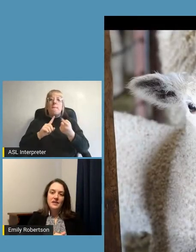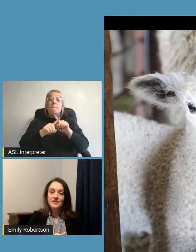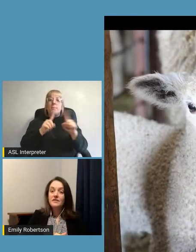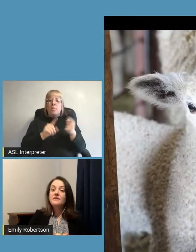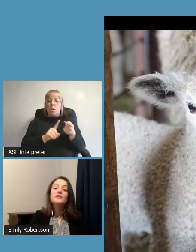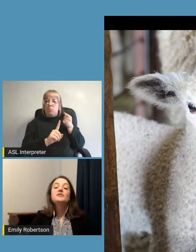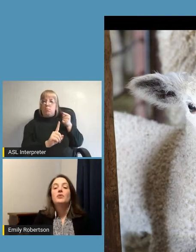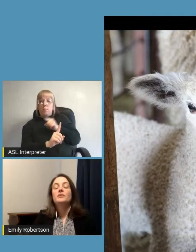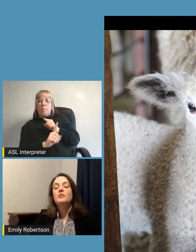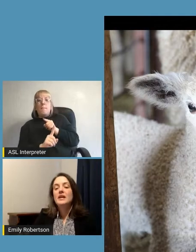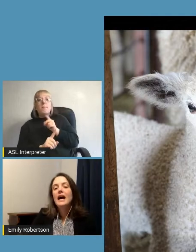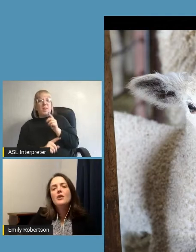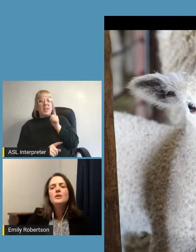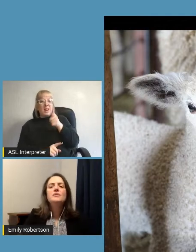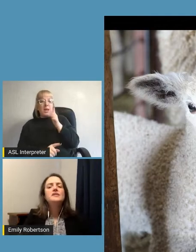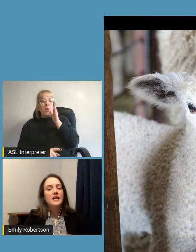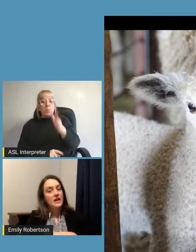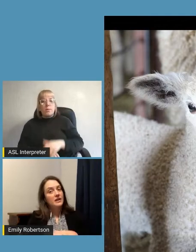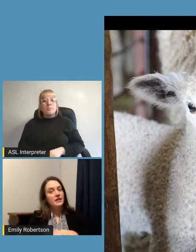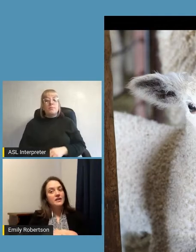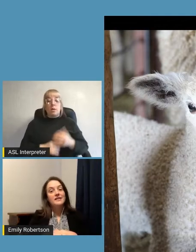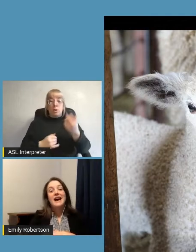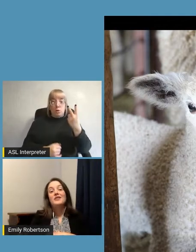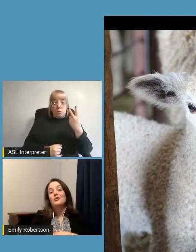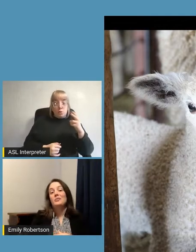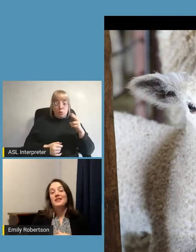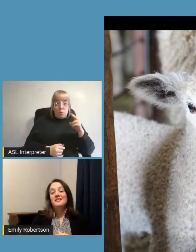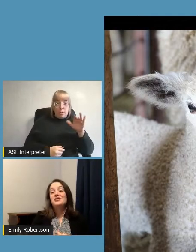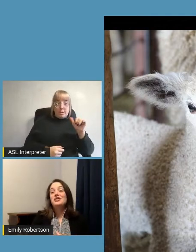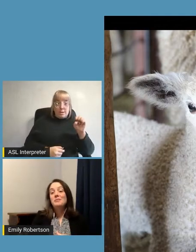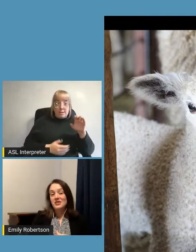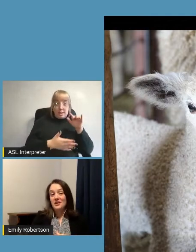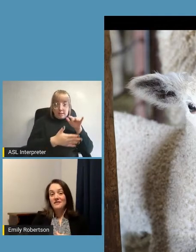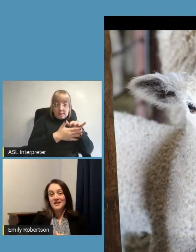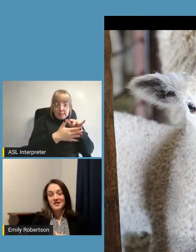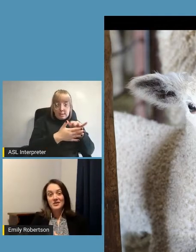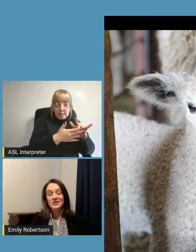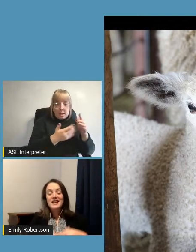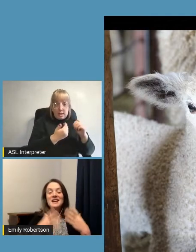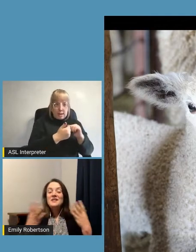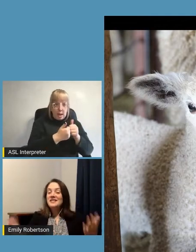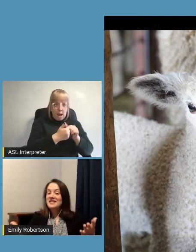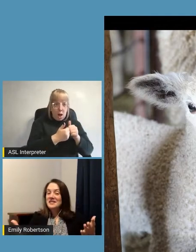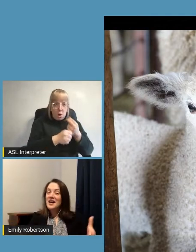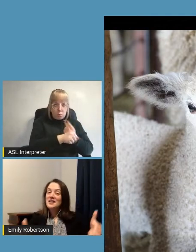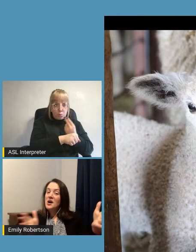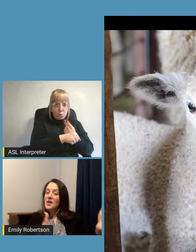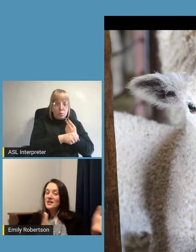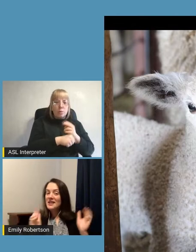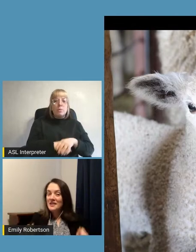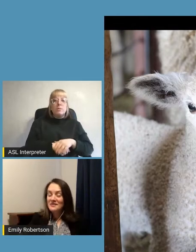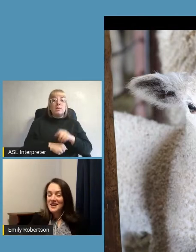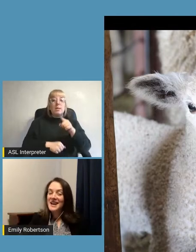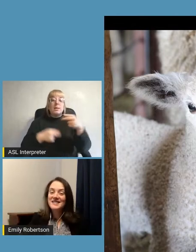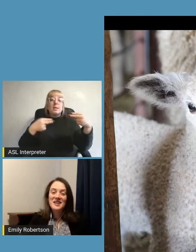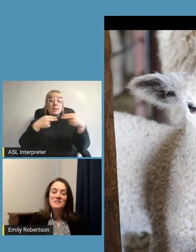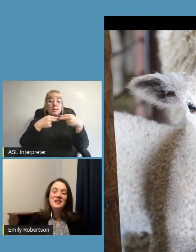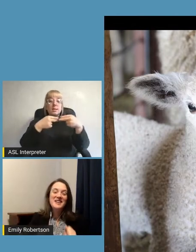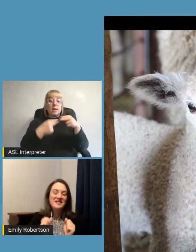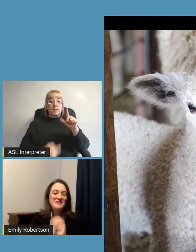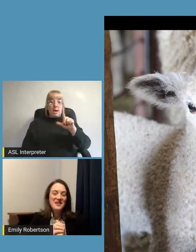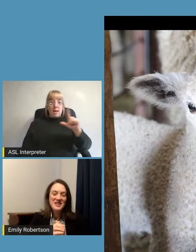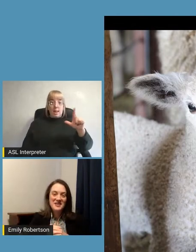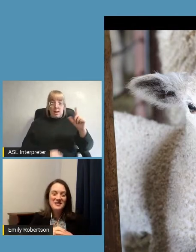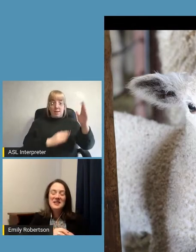case studies. The first one would be how we use data analytics at Goreplace's Sheep Shearing Festival. This is a slide that on the left has